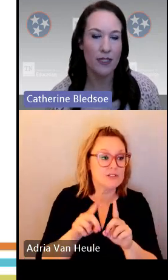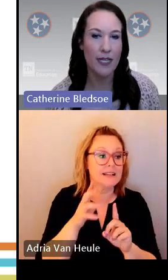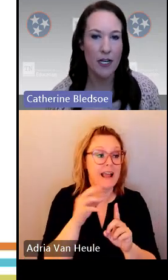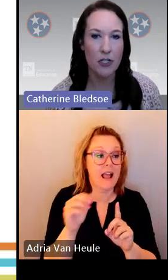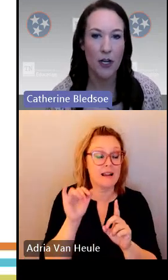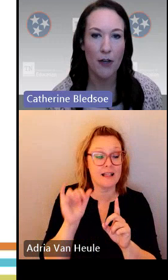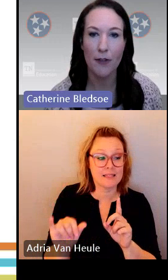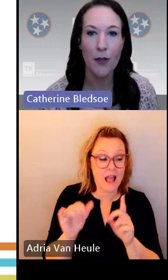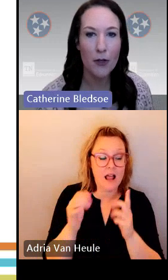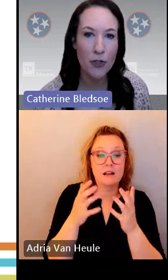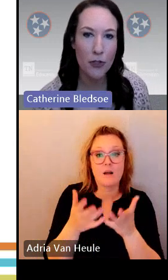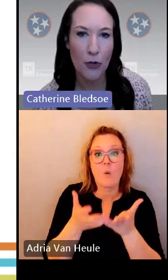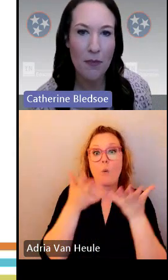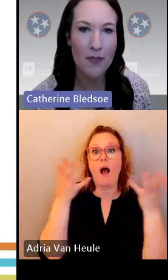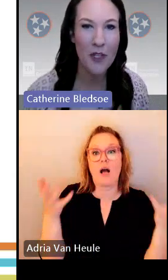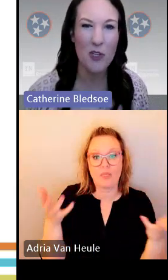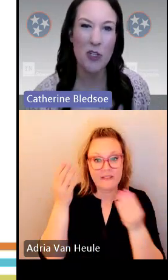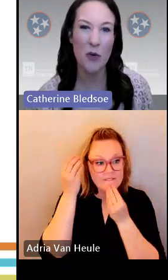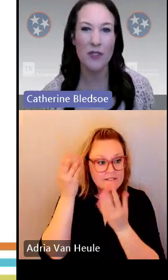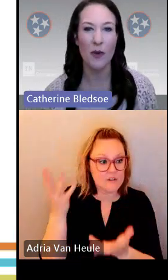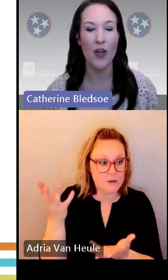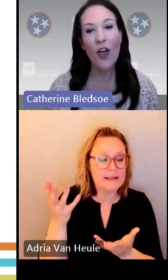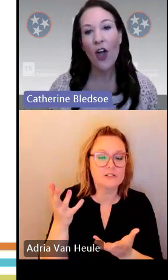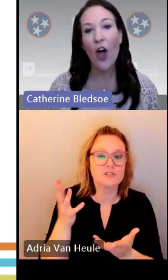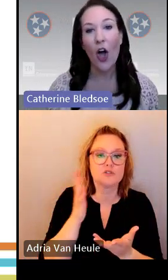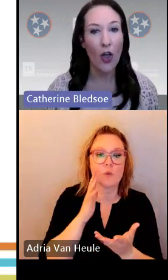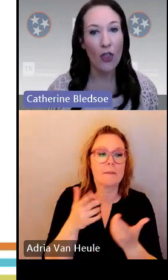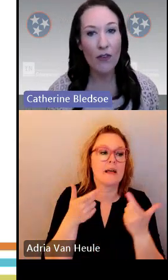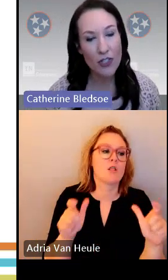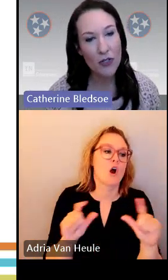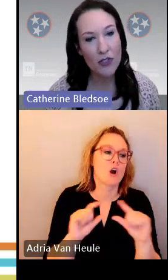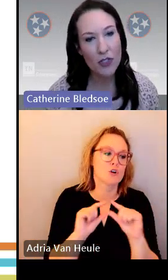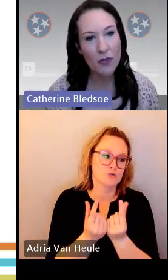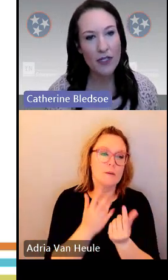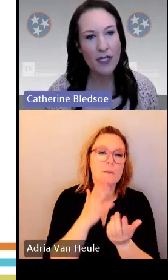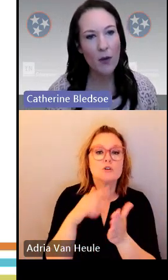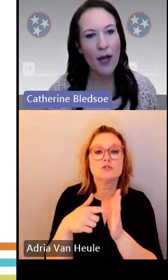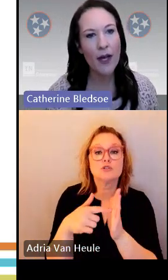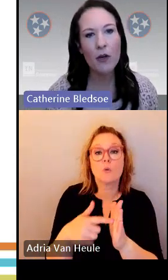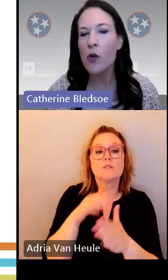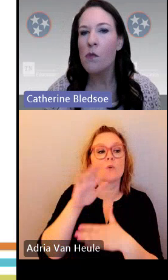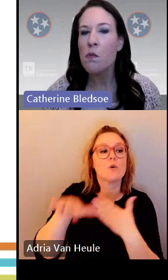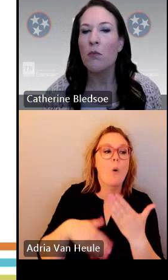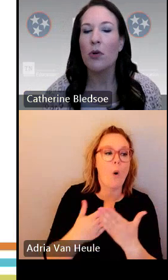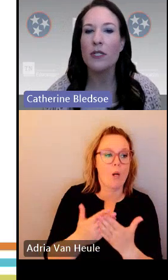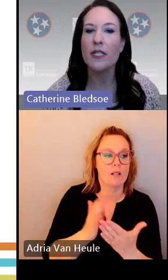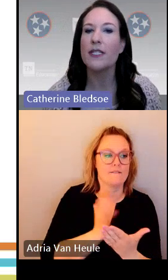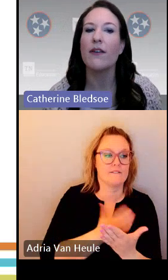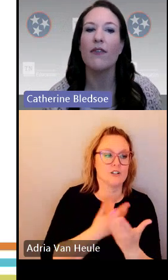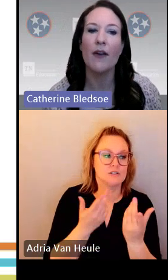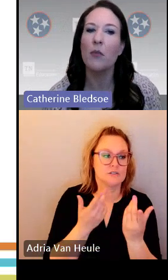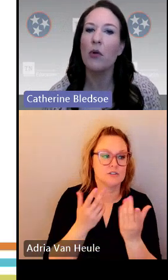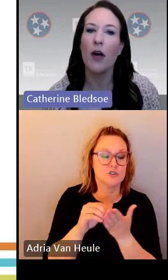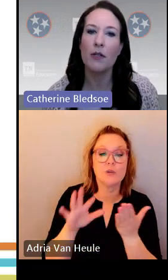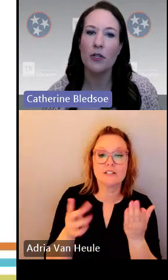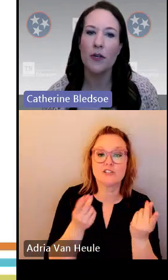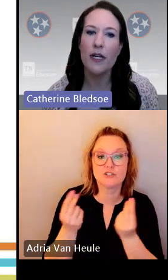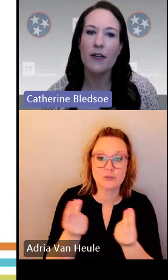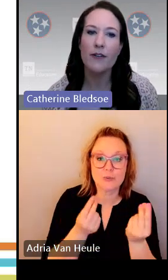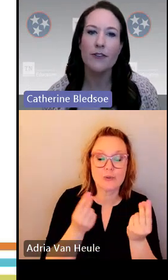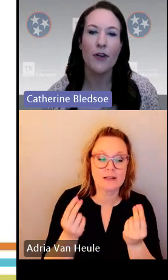a representation of a larger group that's going to show us what all of our students are doing statewide presents a